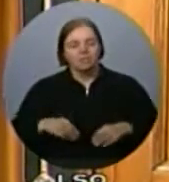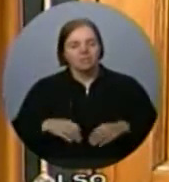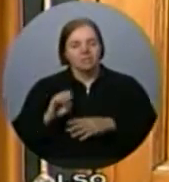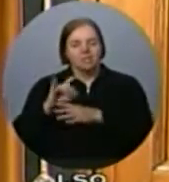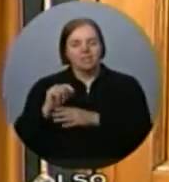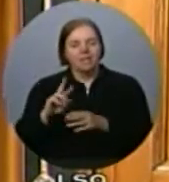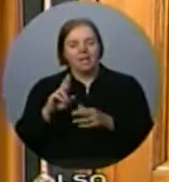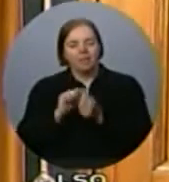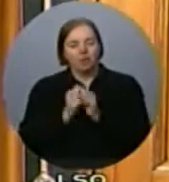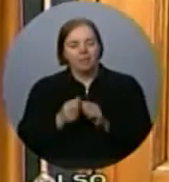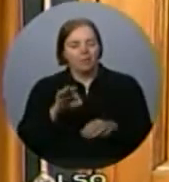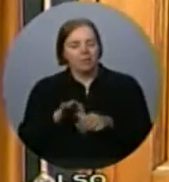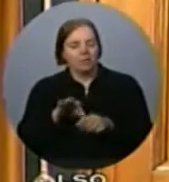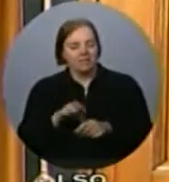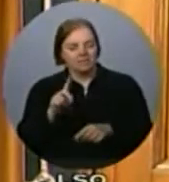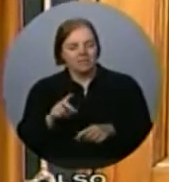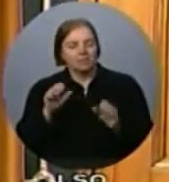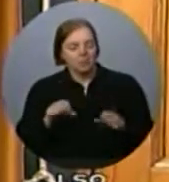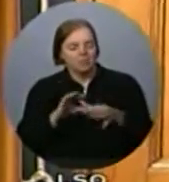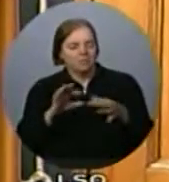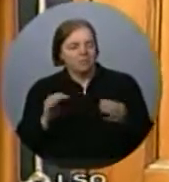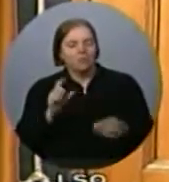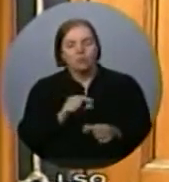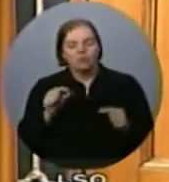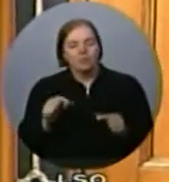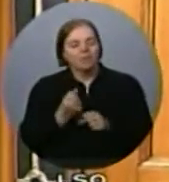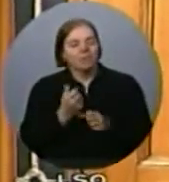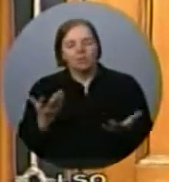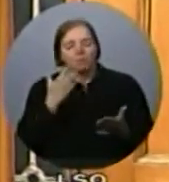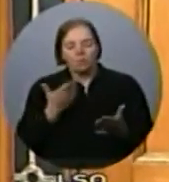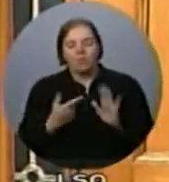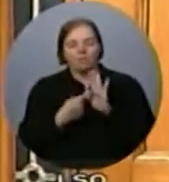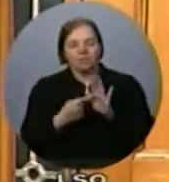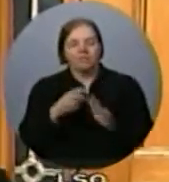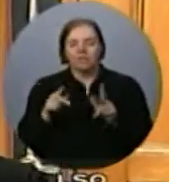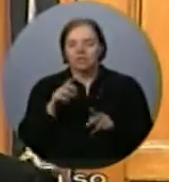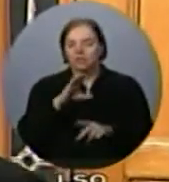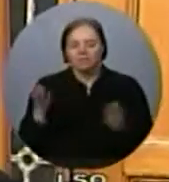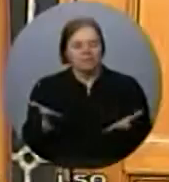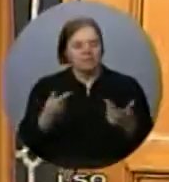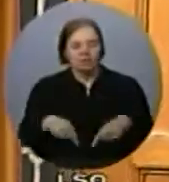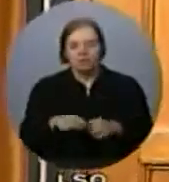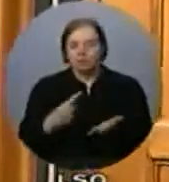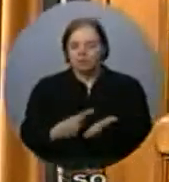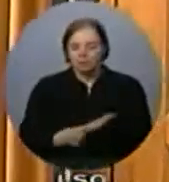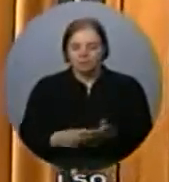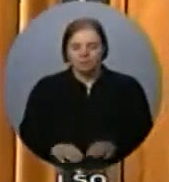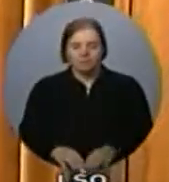on the steps our government is taking to provide fair representation to Canadians? The Honourable Minister of Democratic